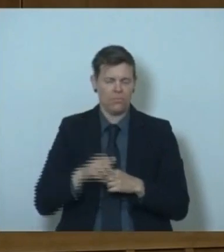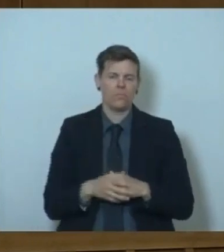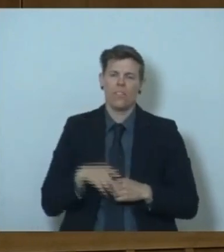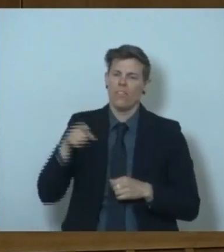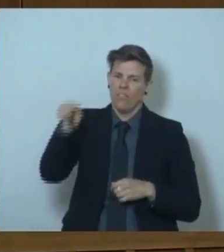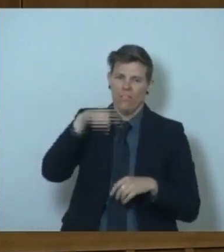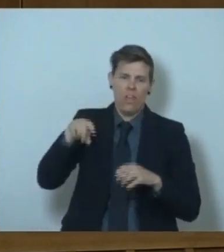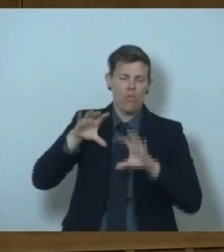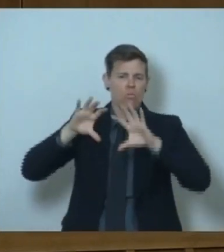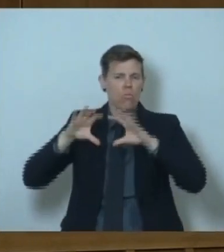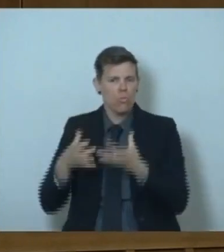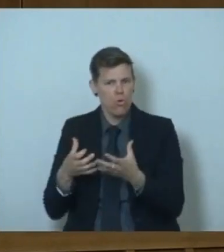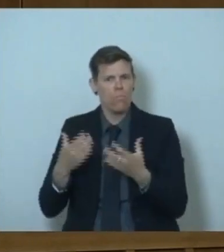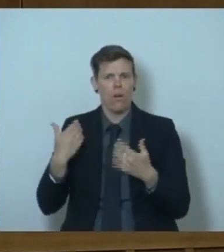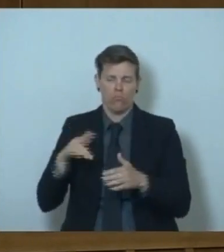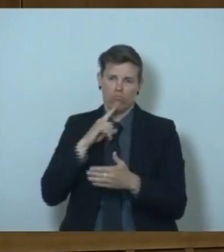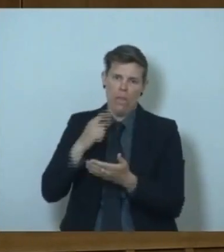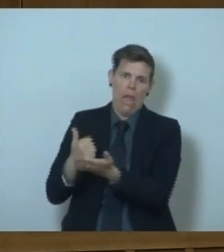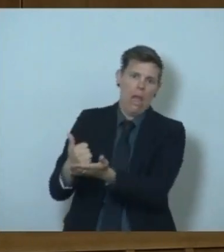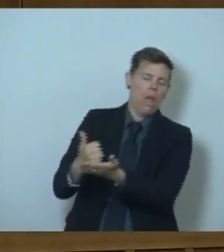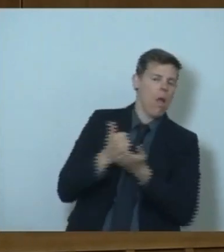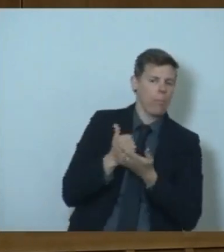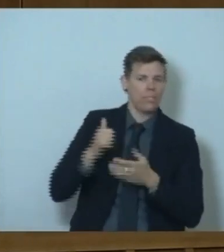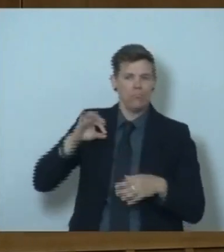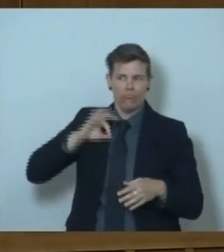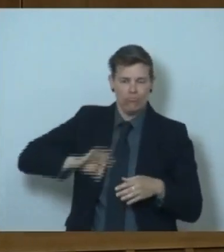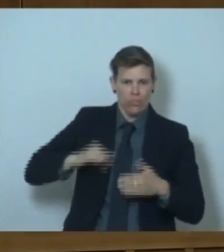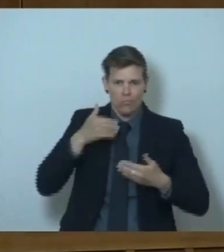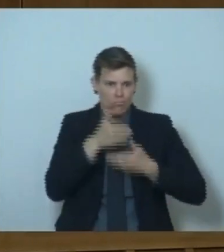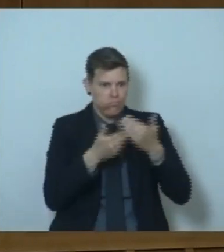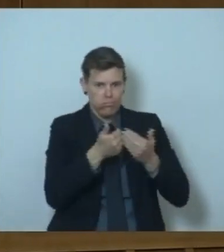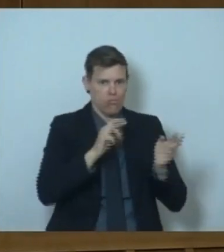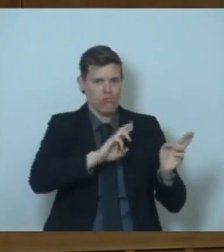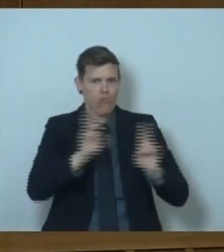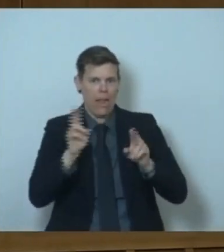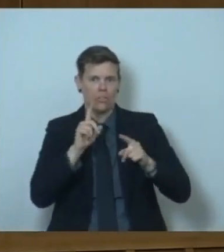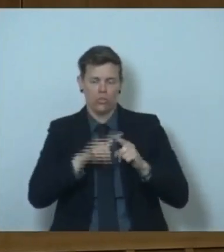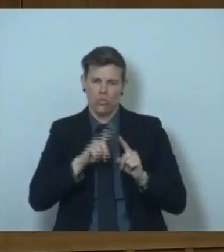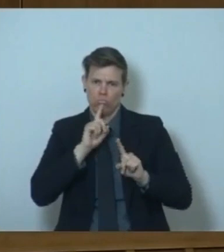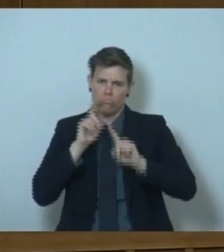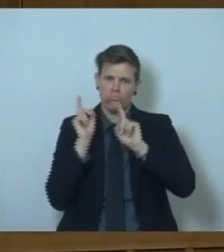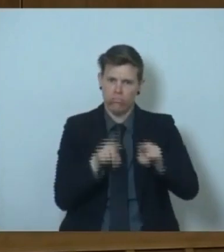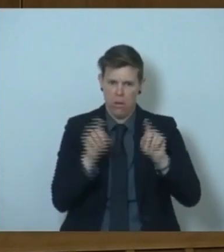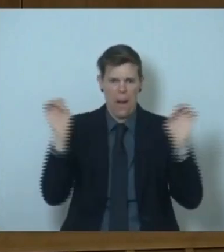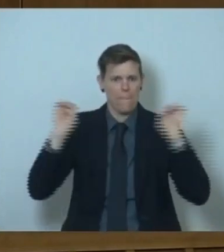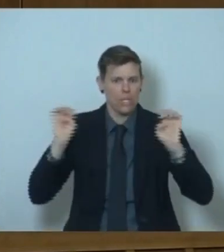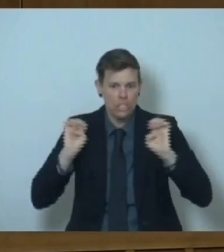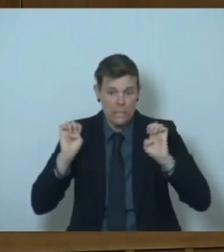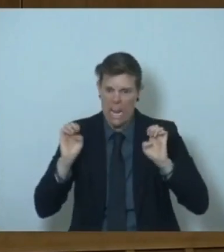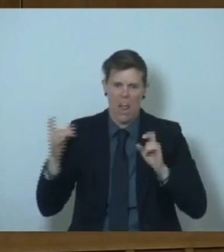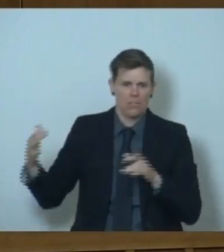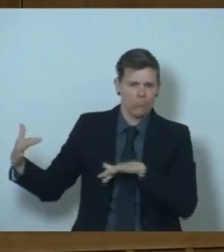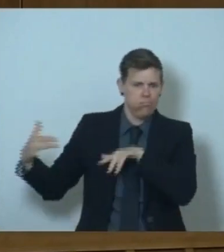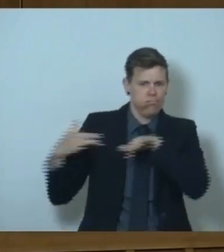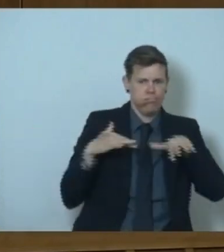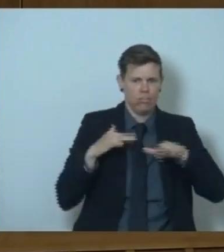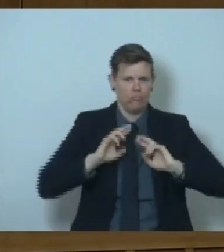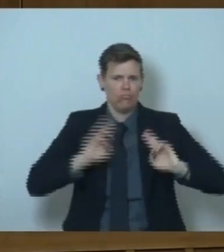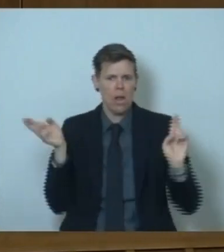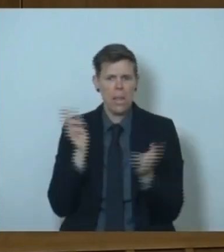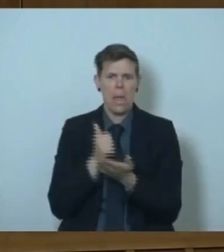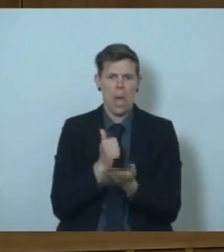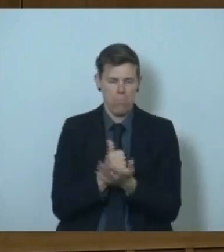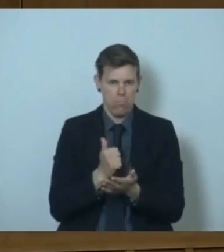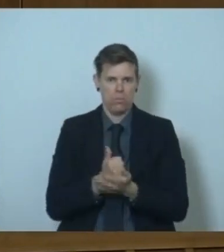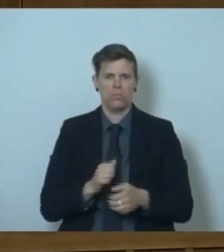preparedness for our response in an emergency. And the MRC provides the structure necessary to identify,